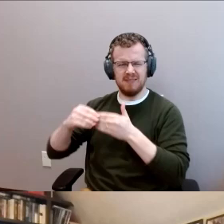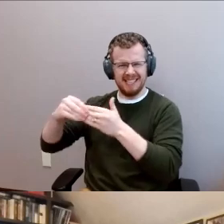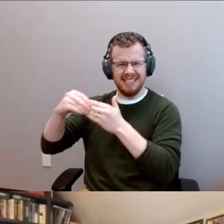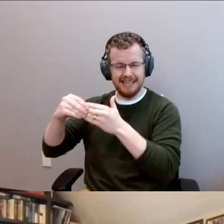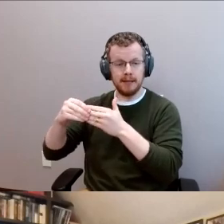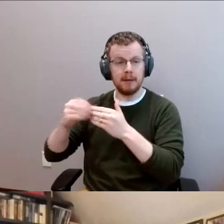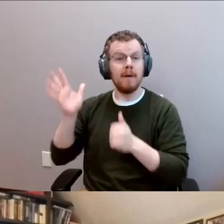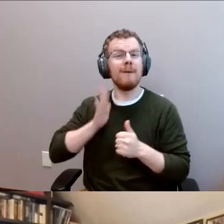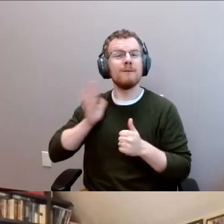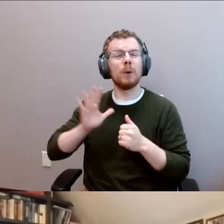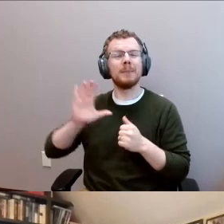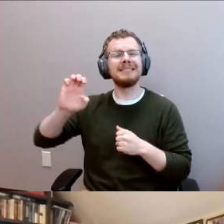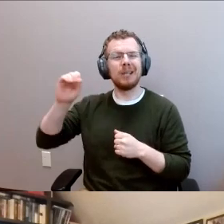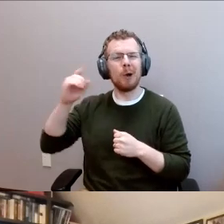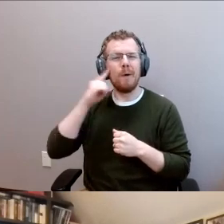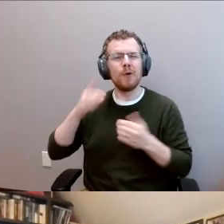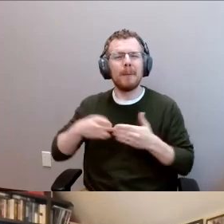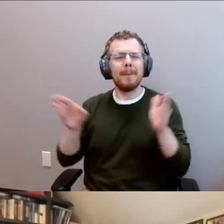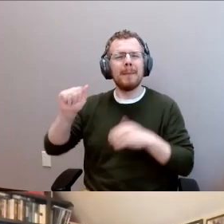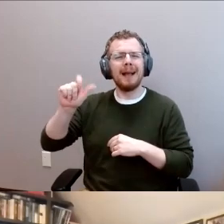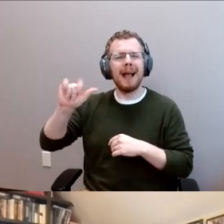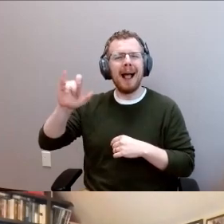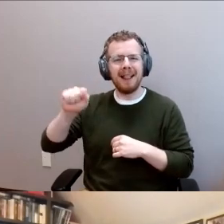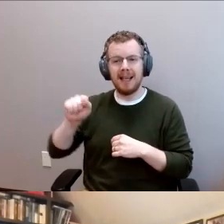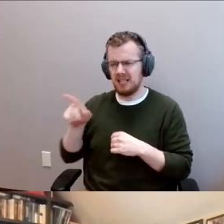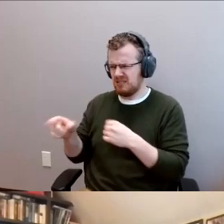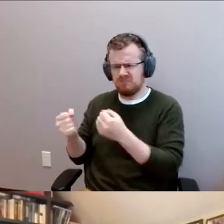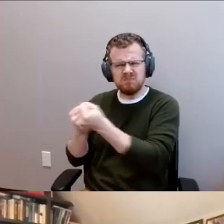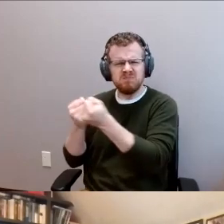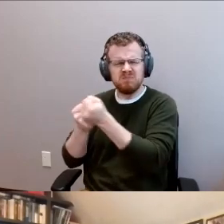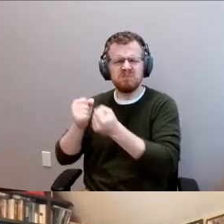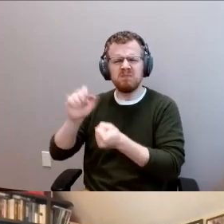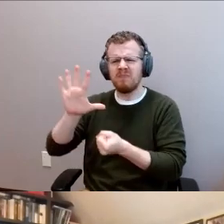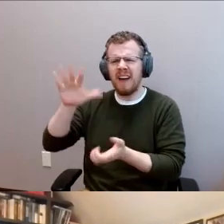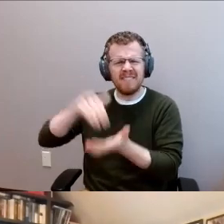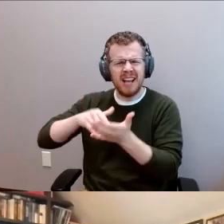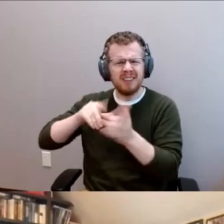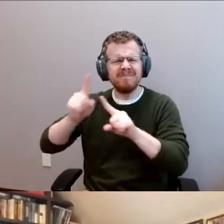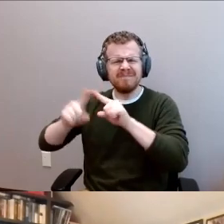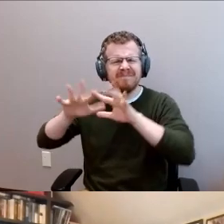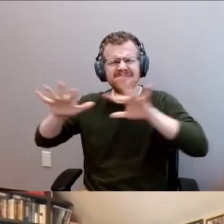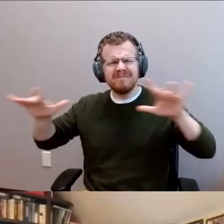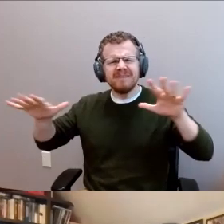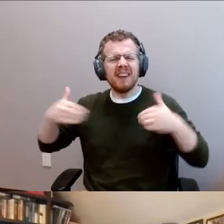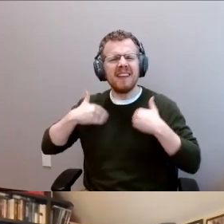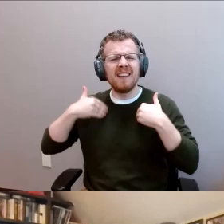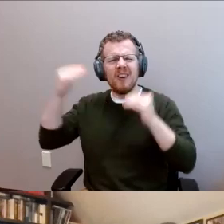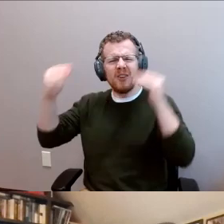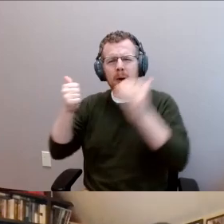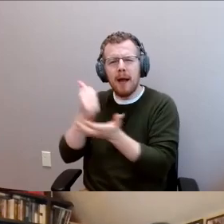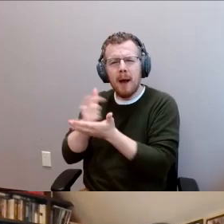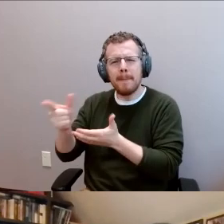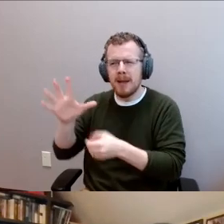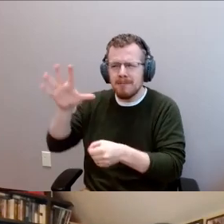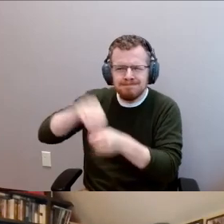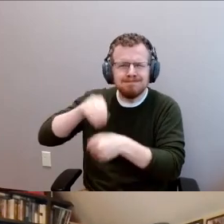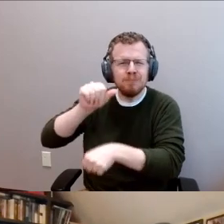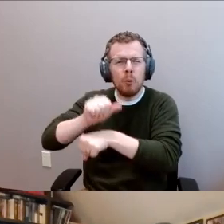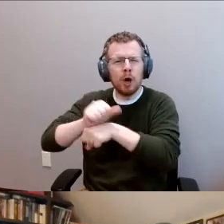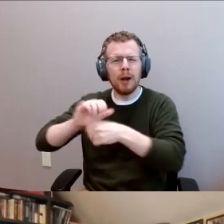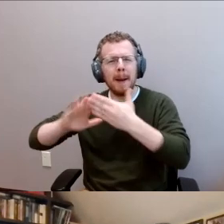Public Allies, where he helped more than 5,000 diverse young adults begin careers working for community and social